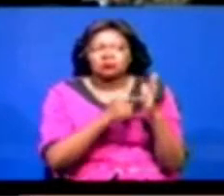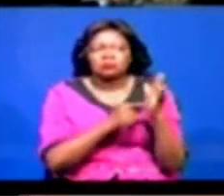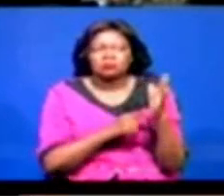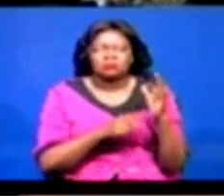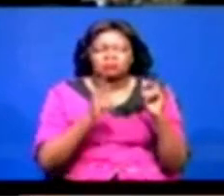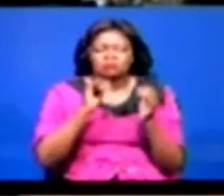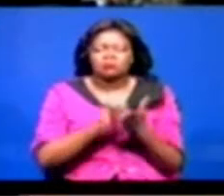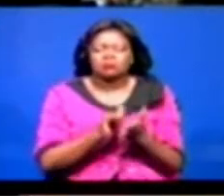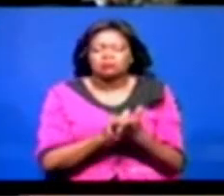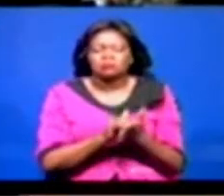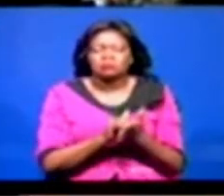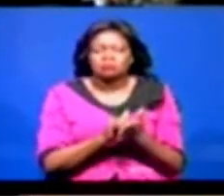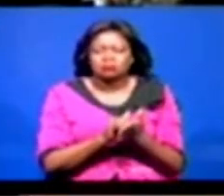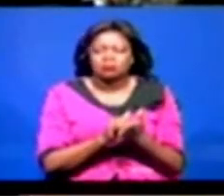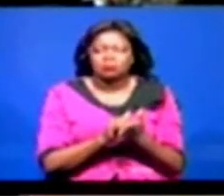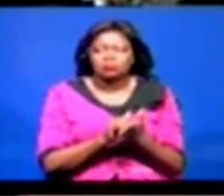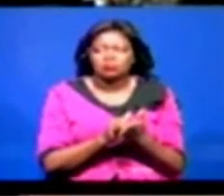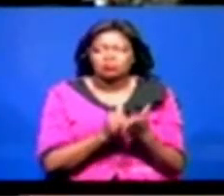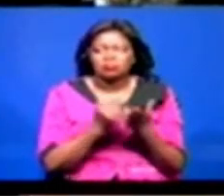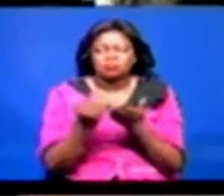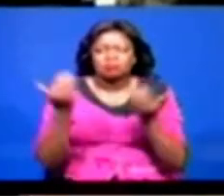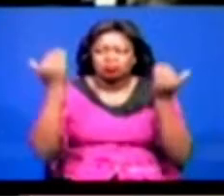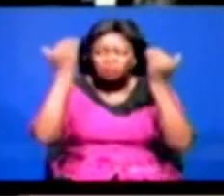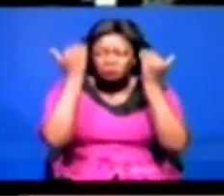by the court.